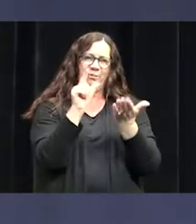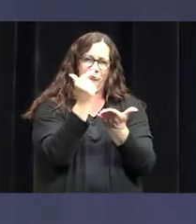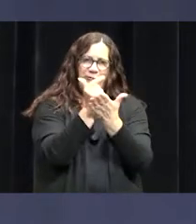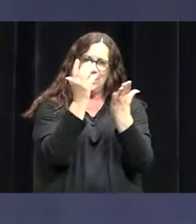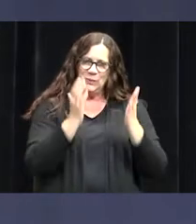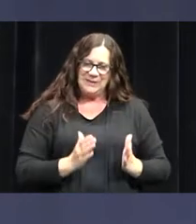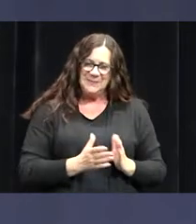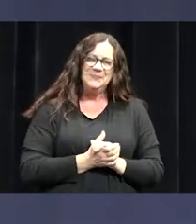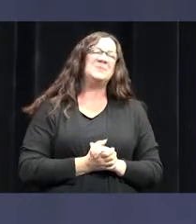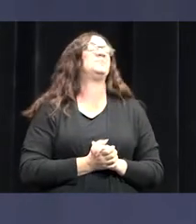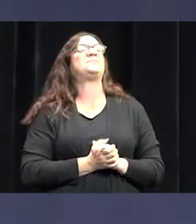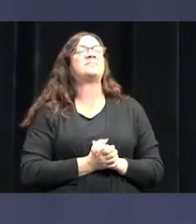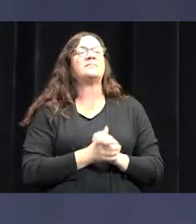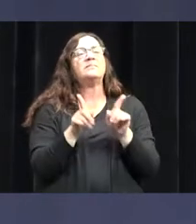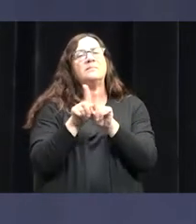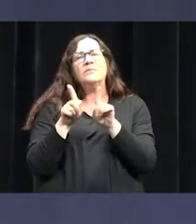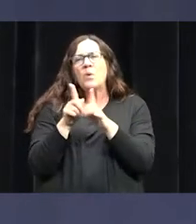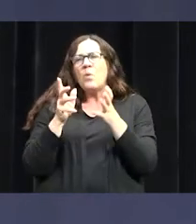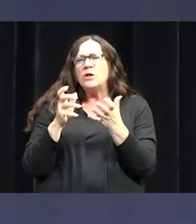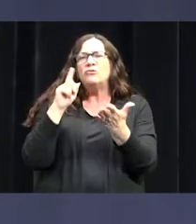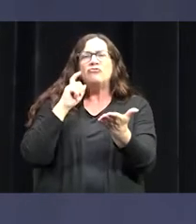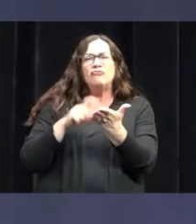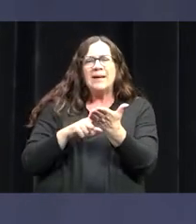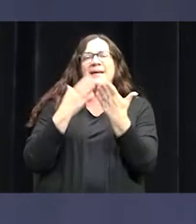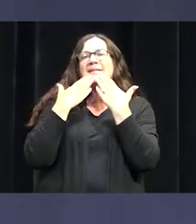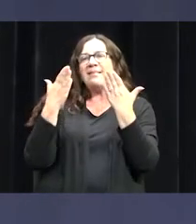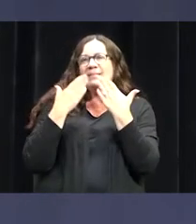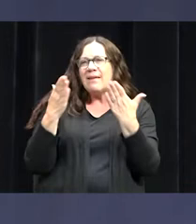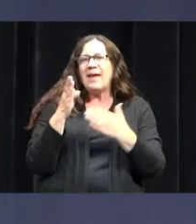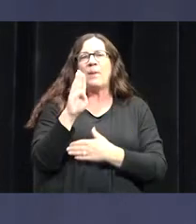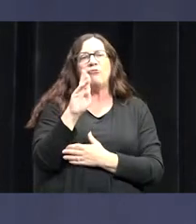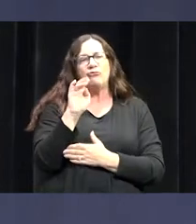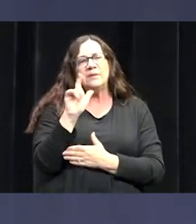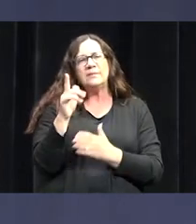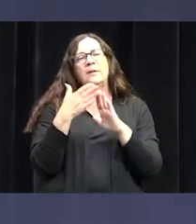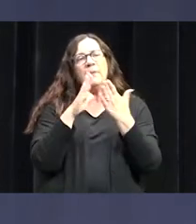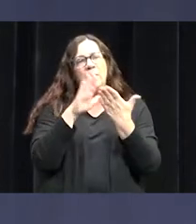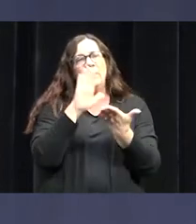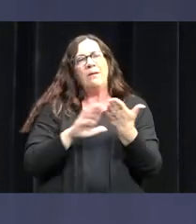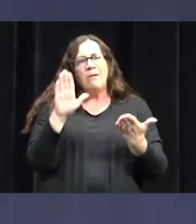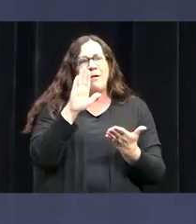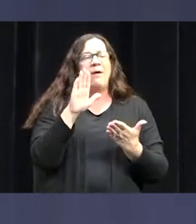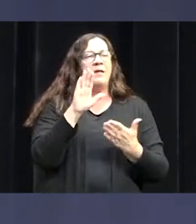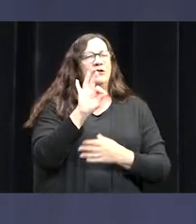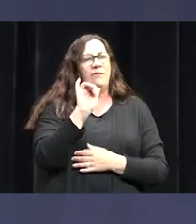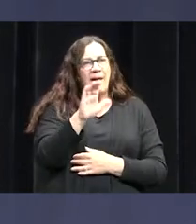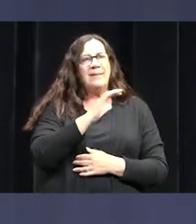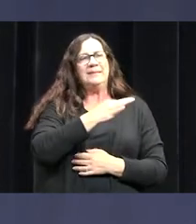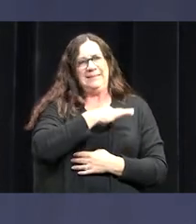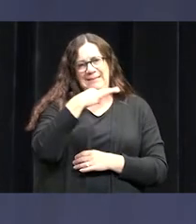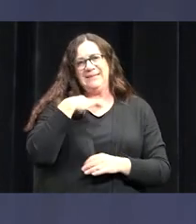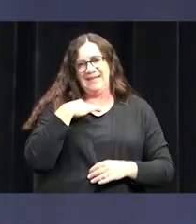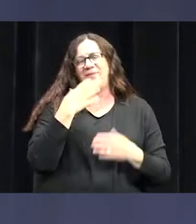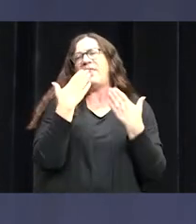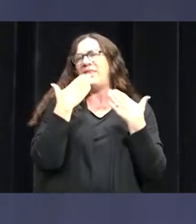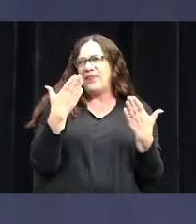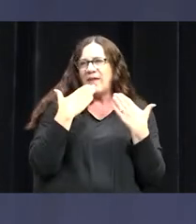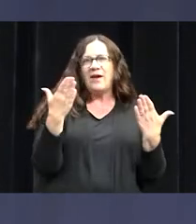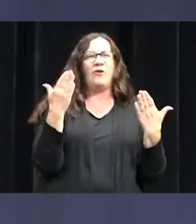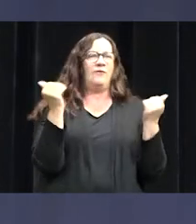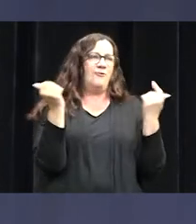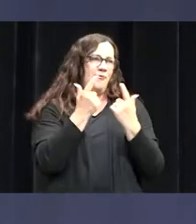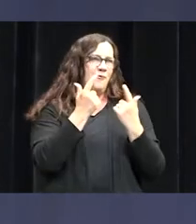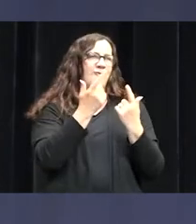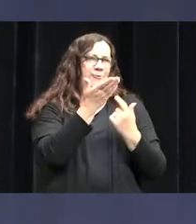i would also like to recognize and thank the bristol community college faculty and staff thank you